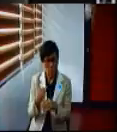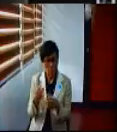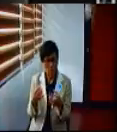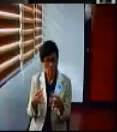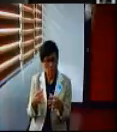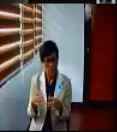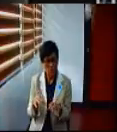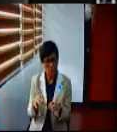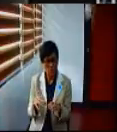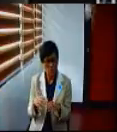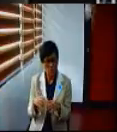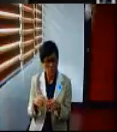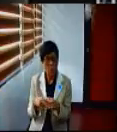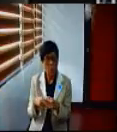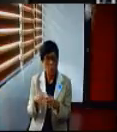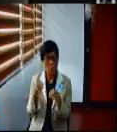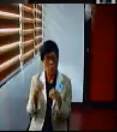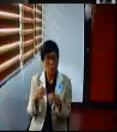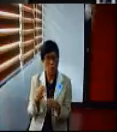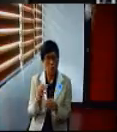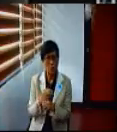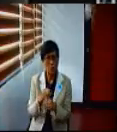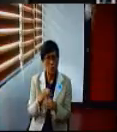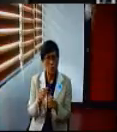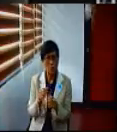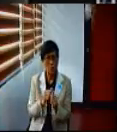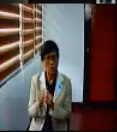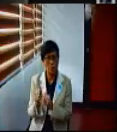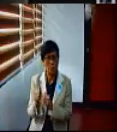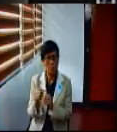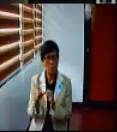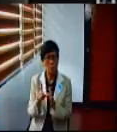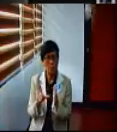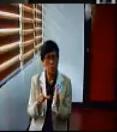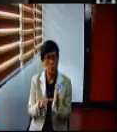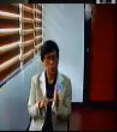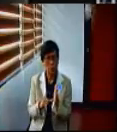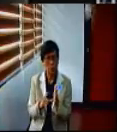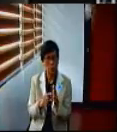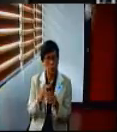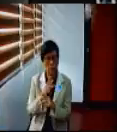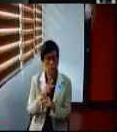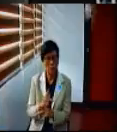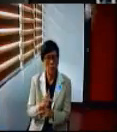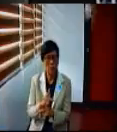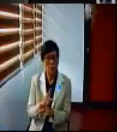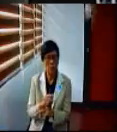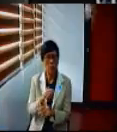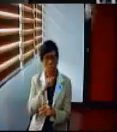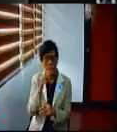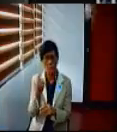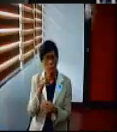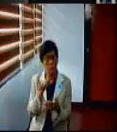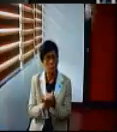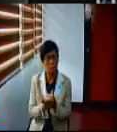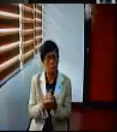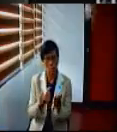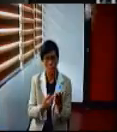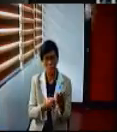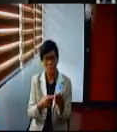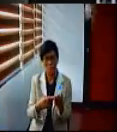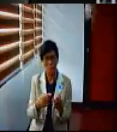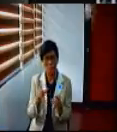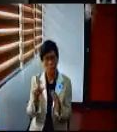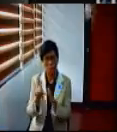adequate laws to ensure that everyone's rights are protected. Not just that, that these laws will be